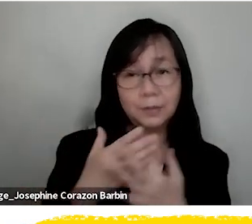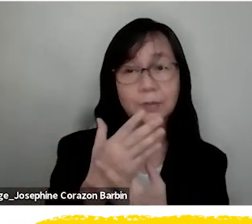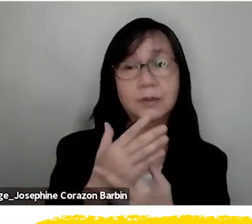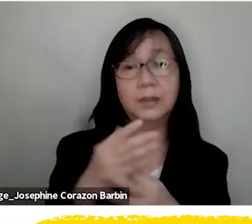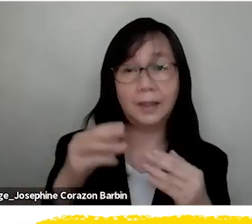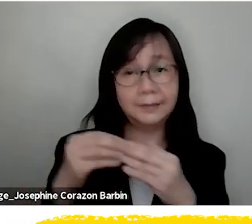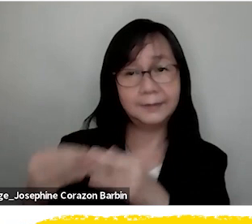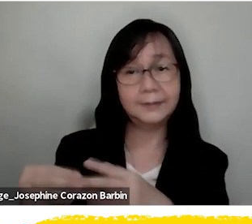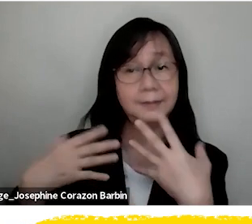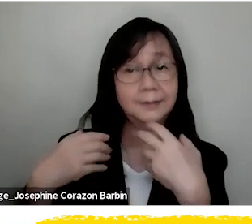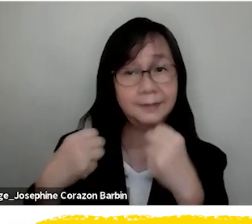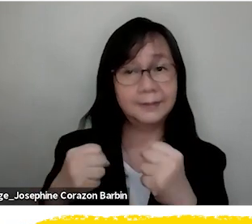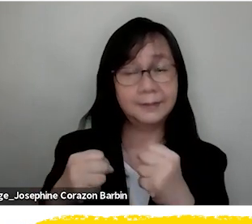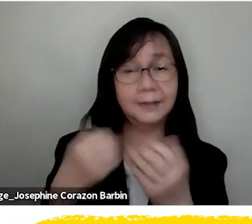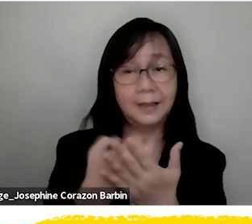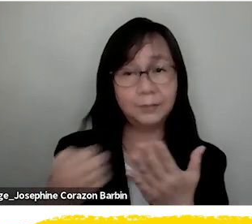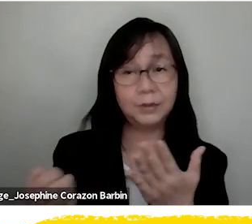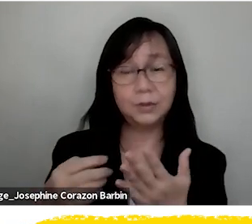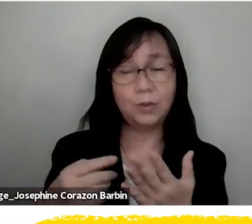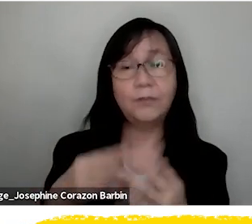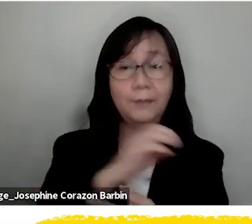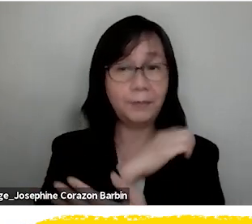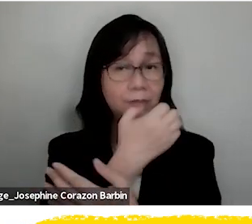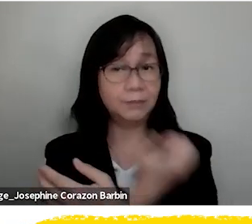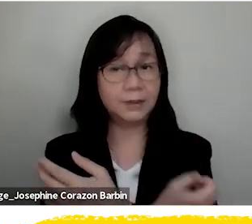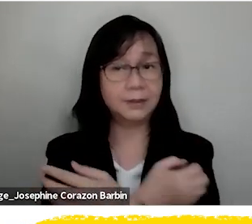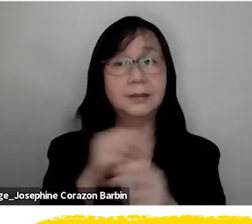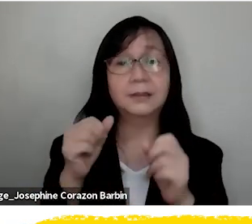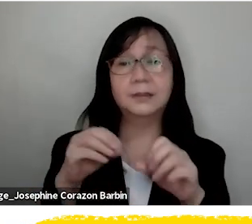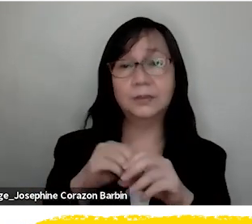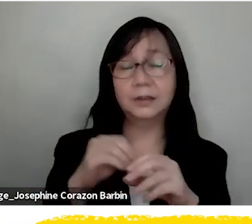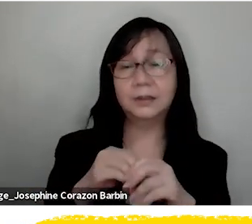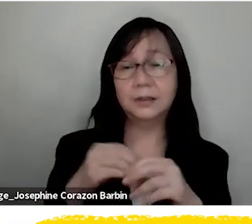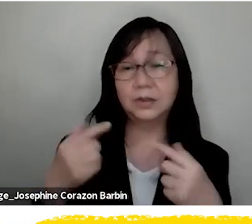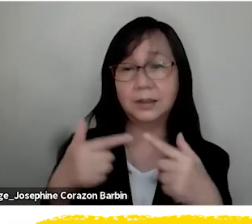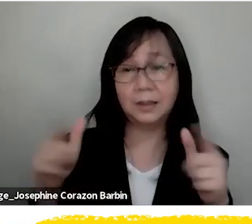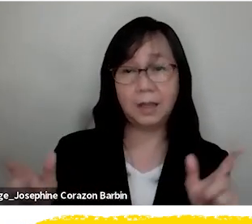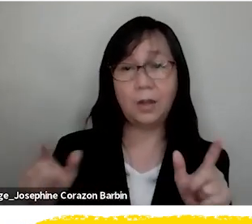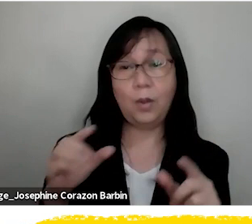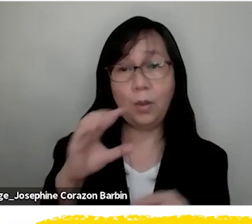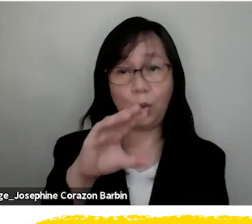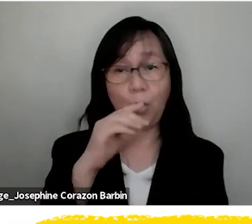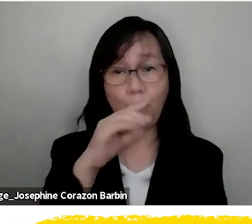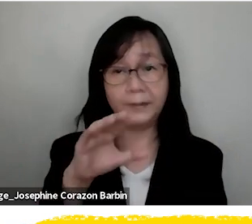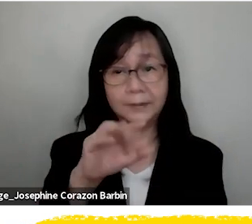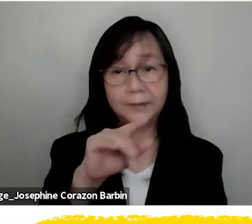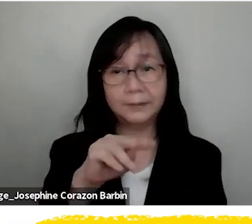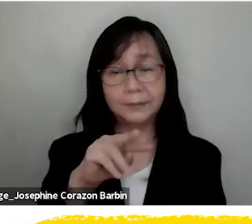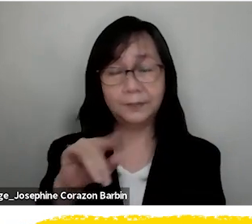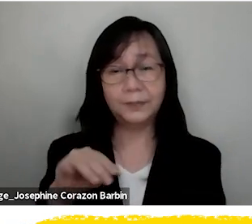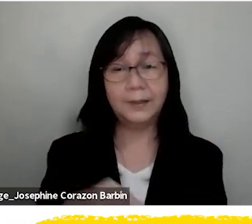to strengthen the element of empowerment within the general comment. It was very much focusing on